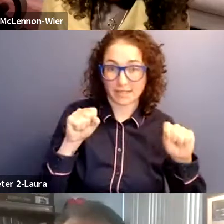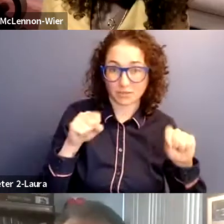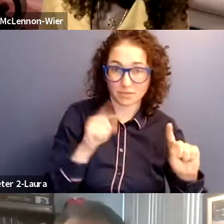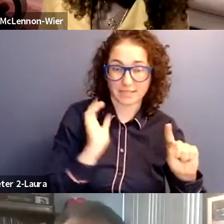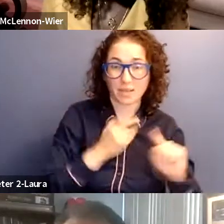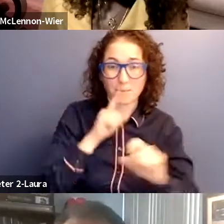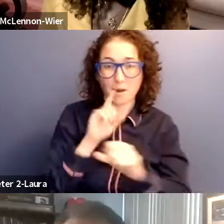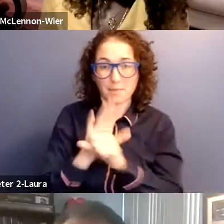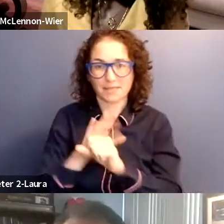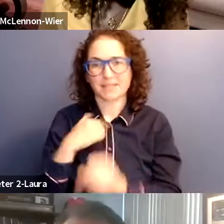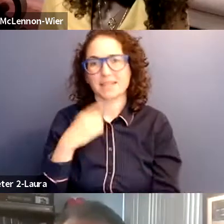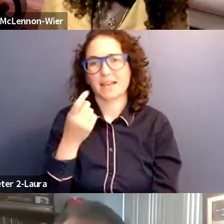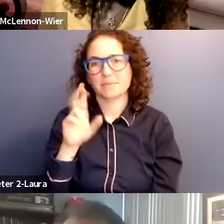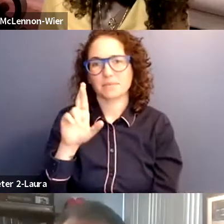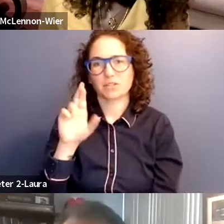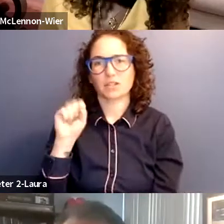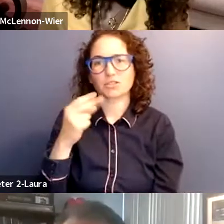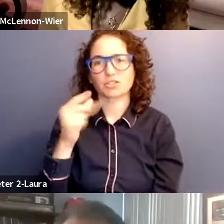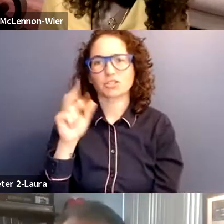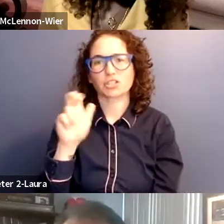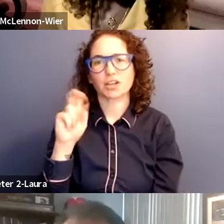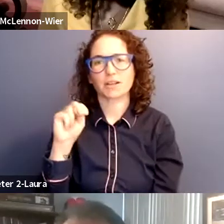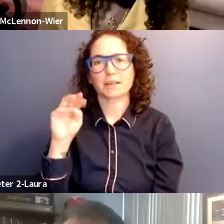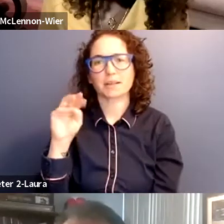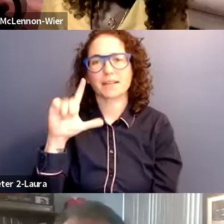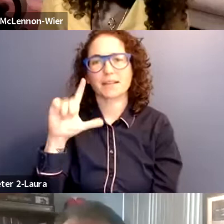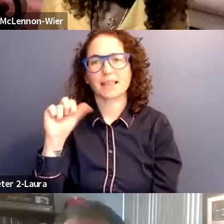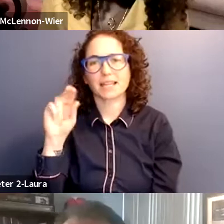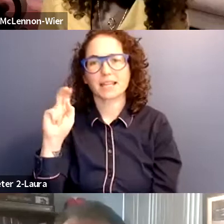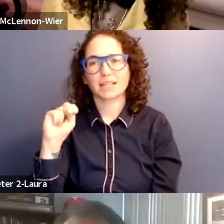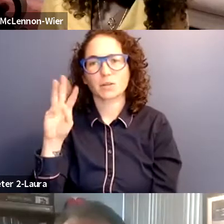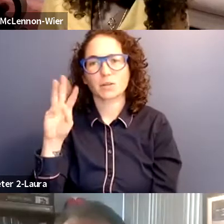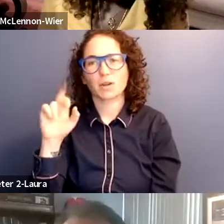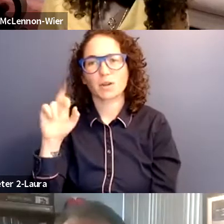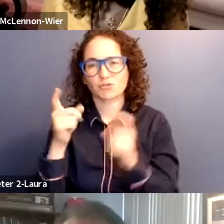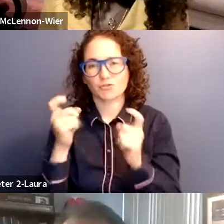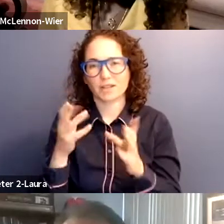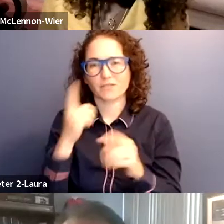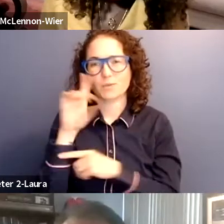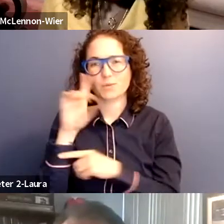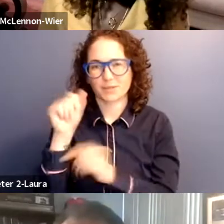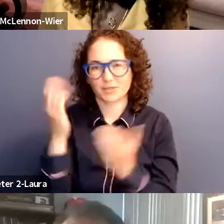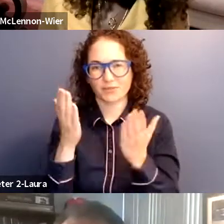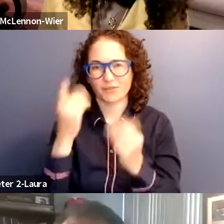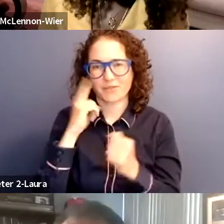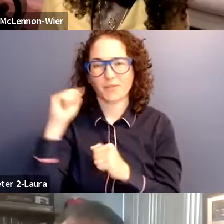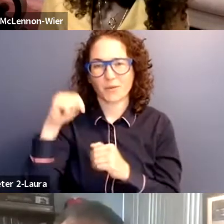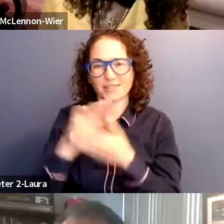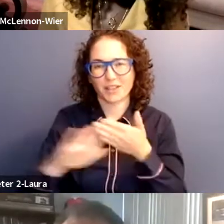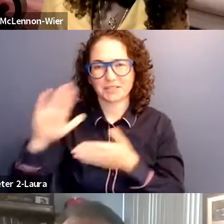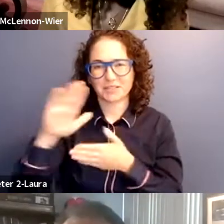My name is Dr. Sharon McLennan-Weir. I'm the Director of Disability Services for the college. I will be one of